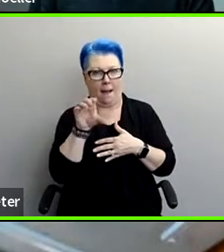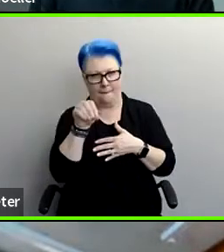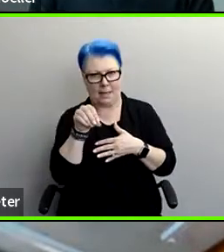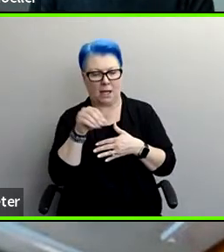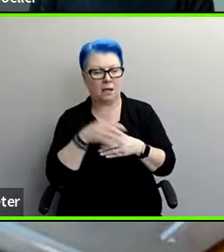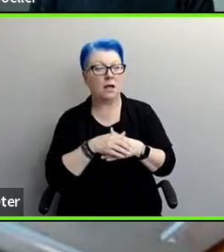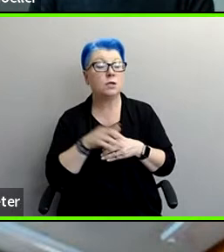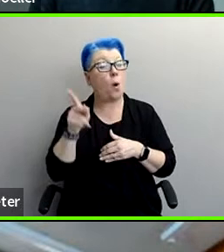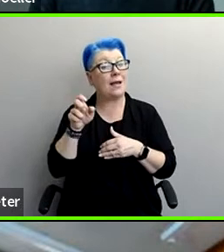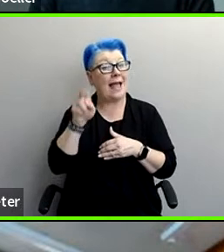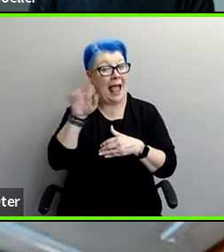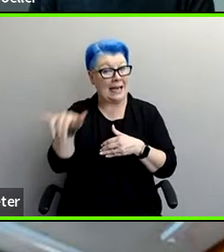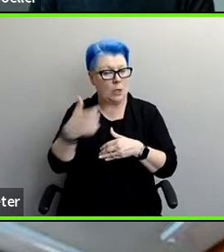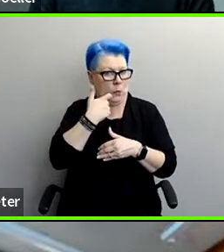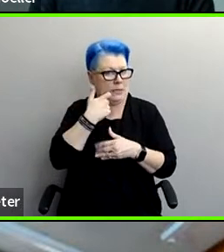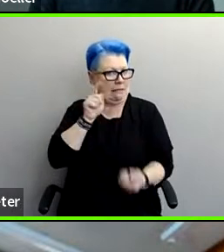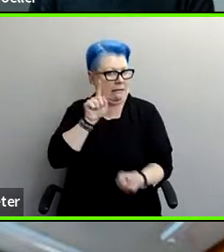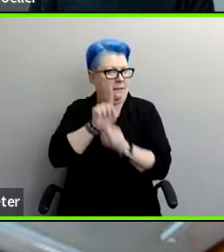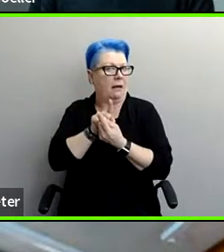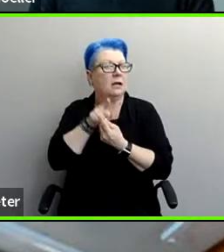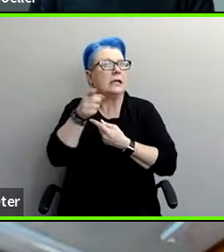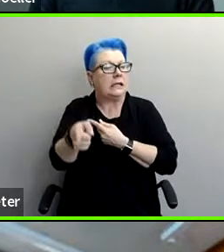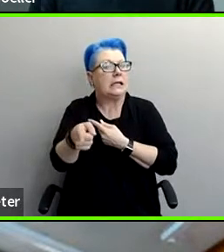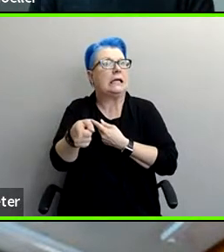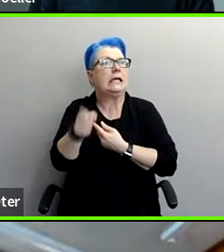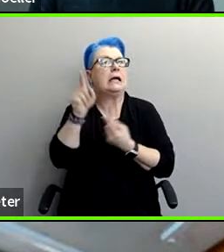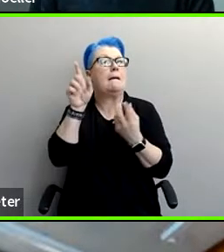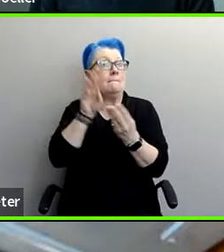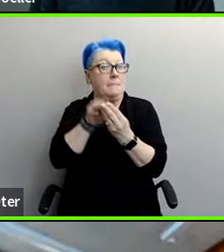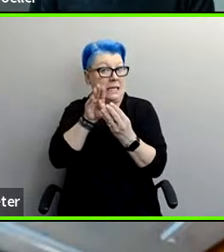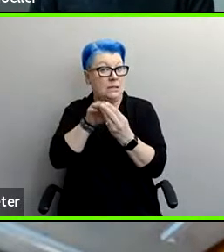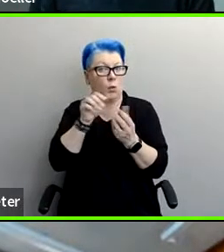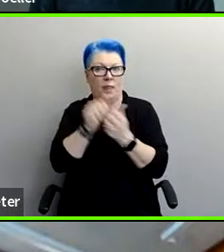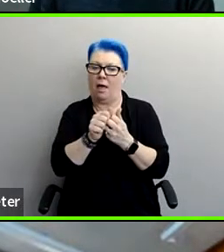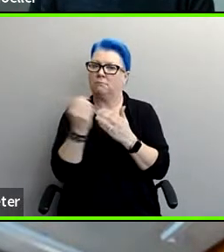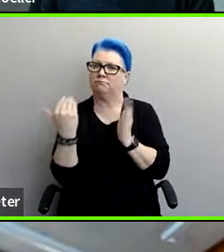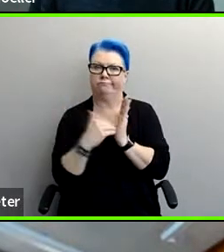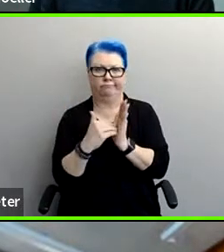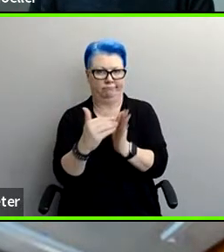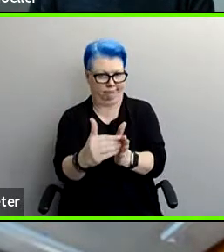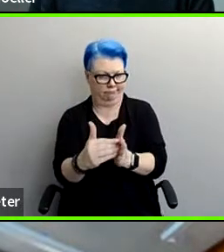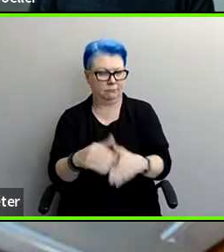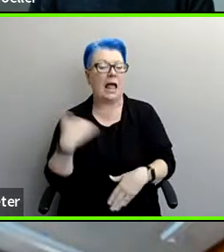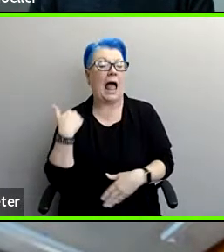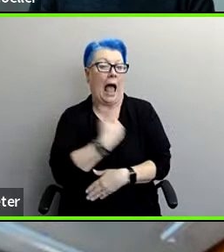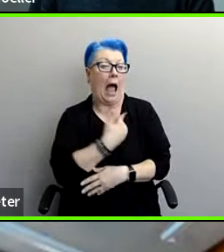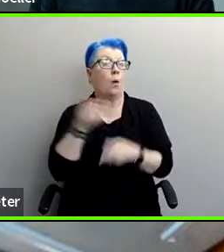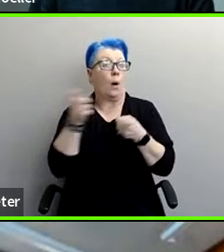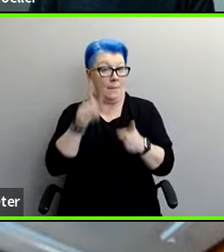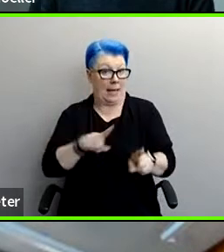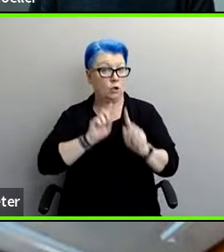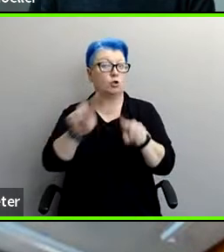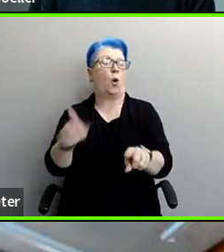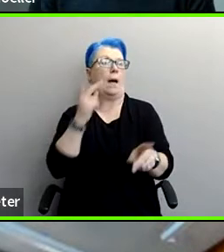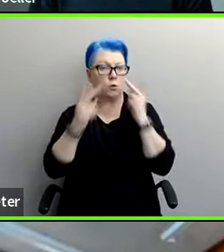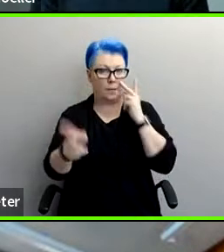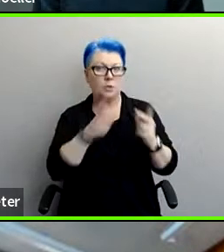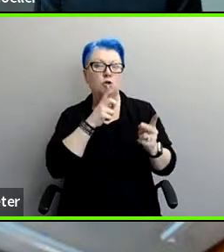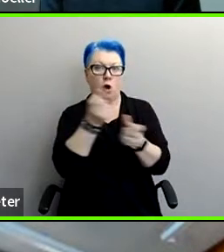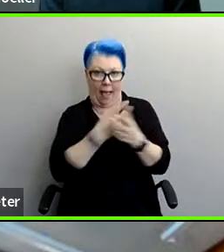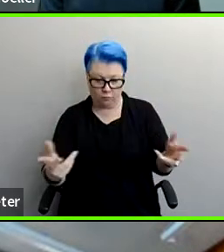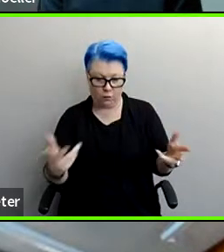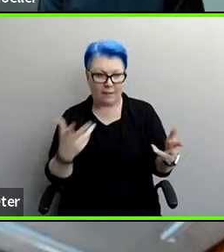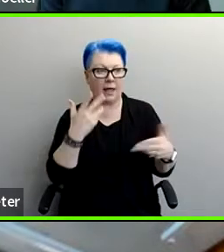Kenny, who you met last time, was here. He meets with them regularly. We have our managers go up there to make sure things are running well. We